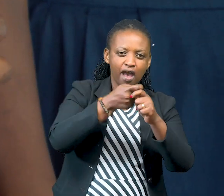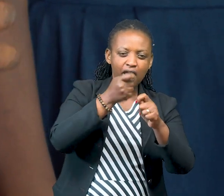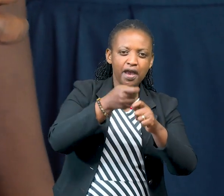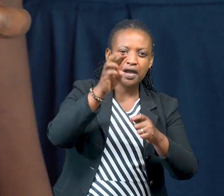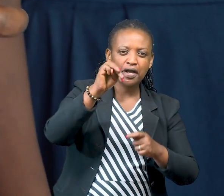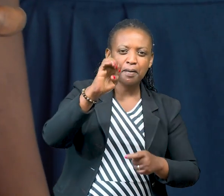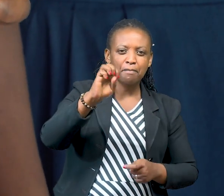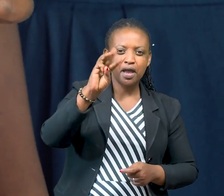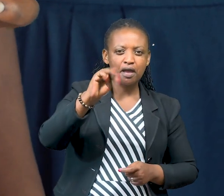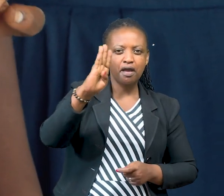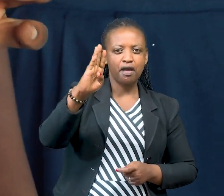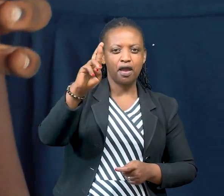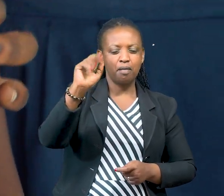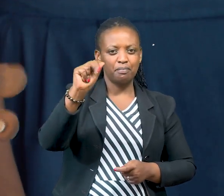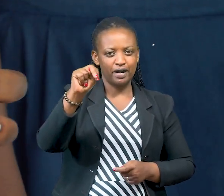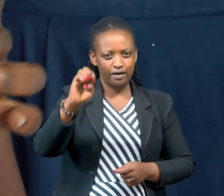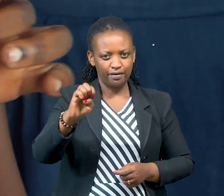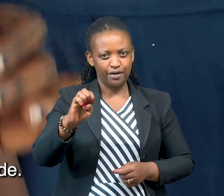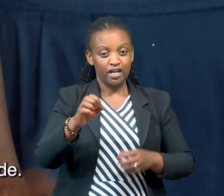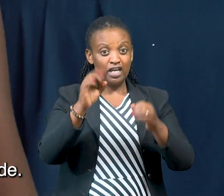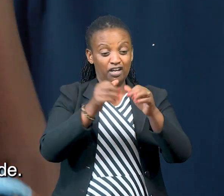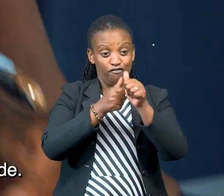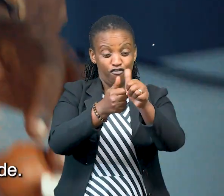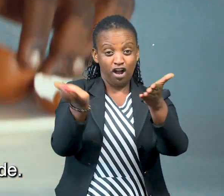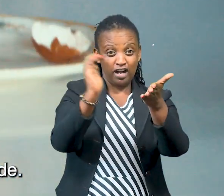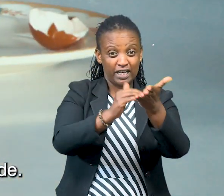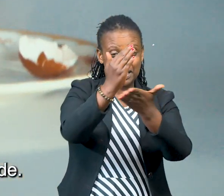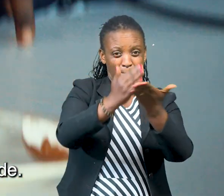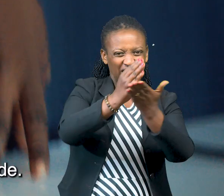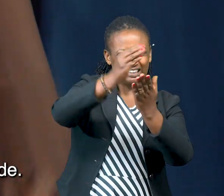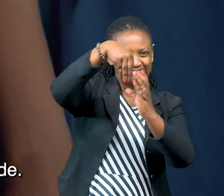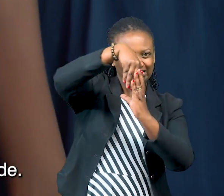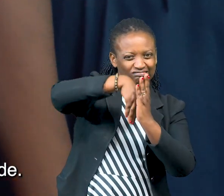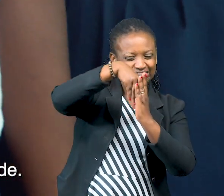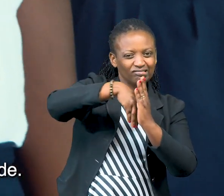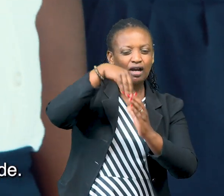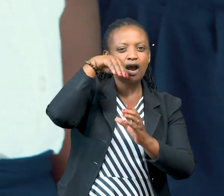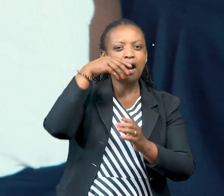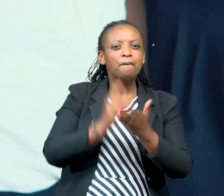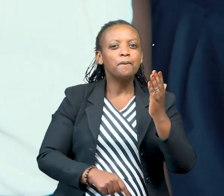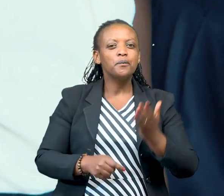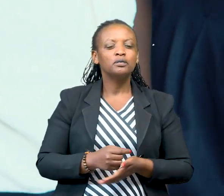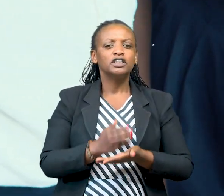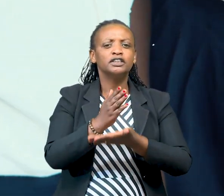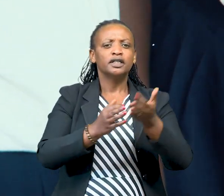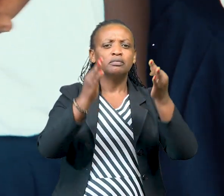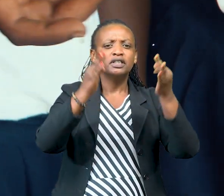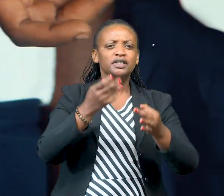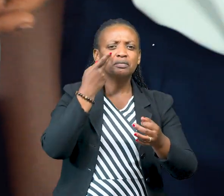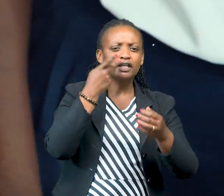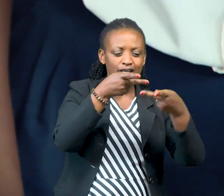Egg membrane. Egg membrane. Okay? Then, if you follow again this part inside here, okay? It